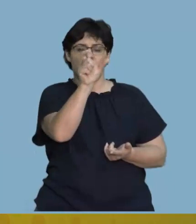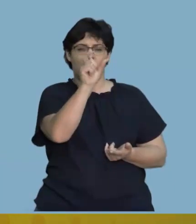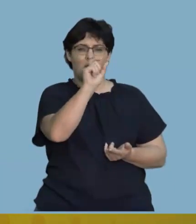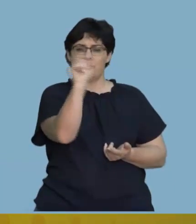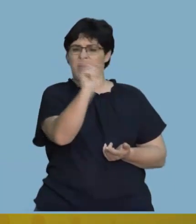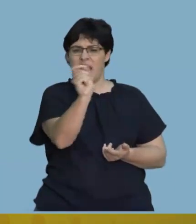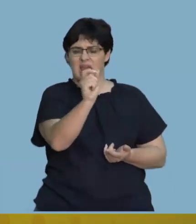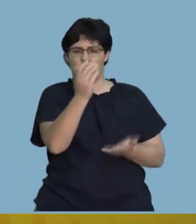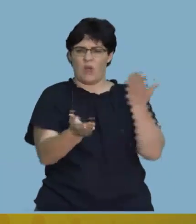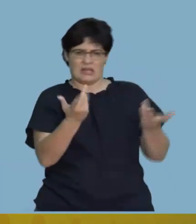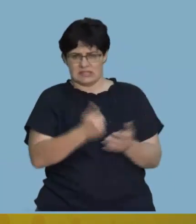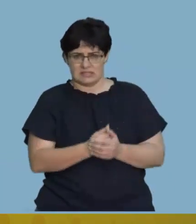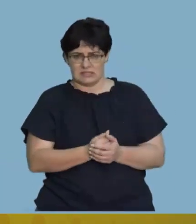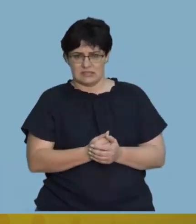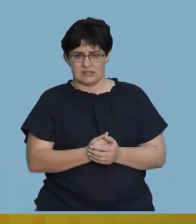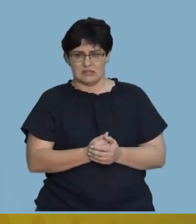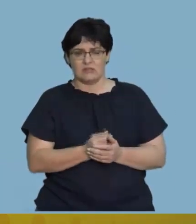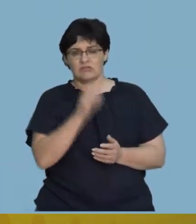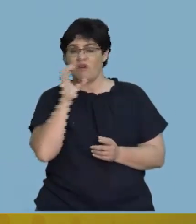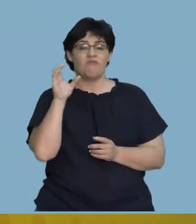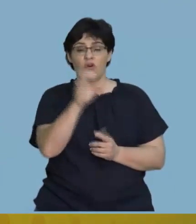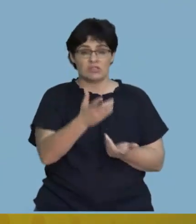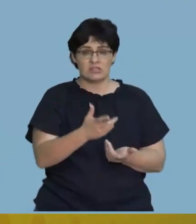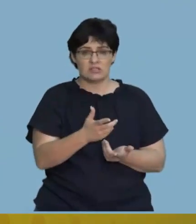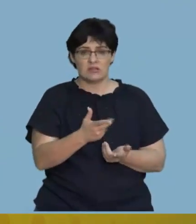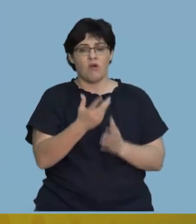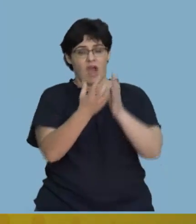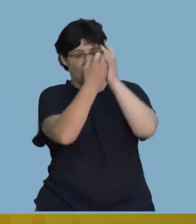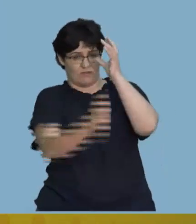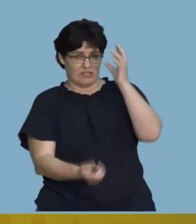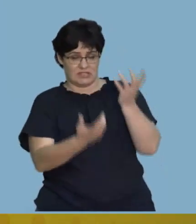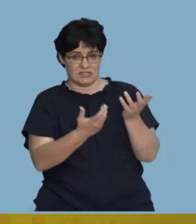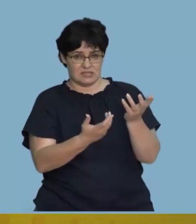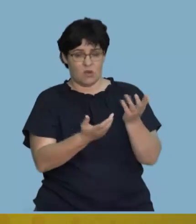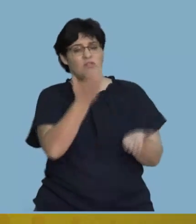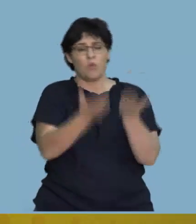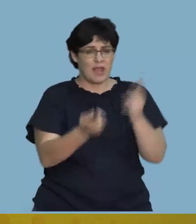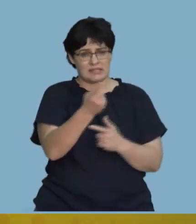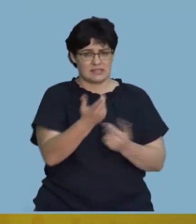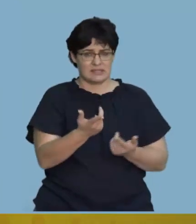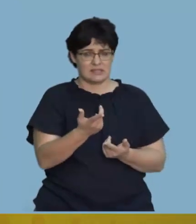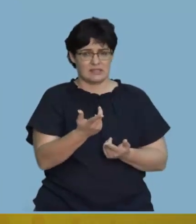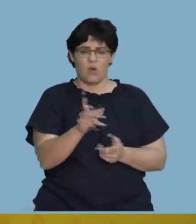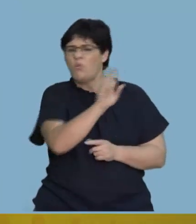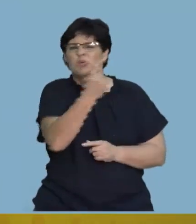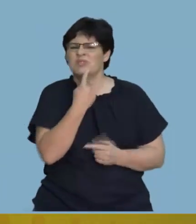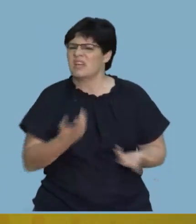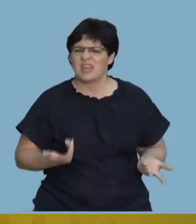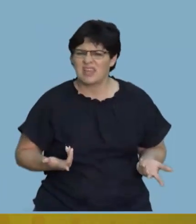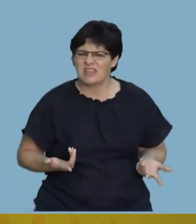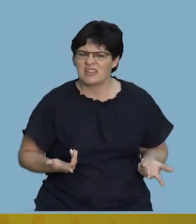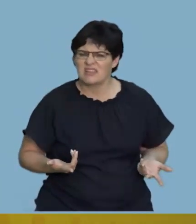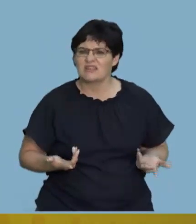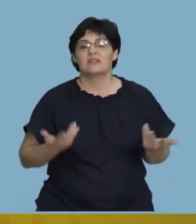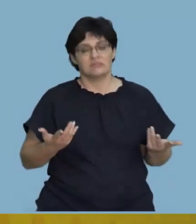can alternatively refer to that force as the force of gravity or the weight. Or what actually we are saying is that by